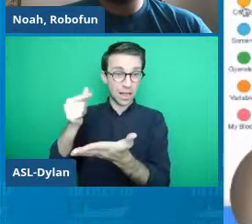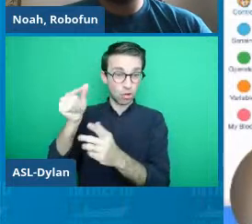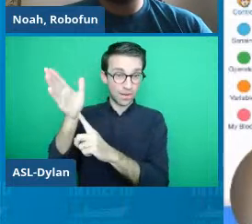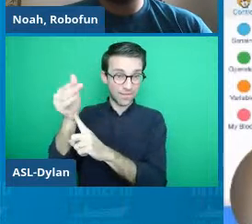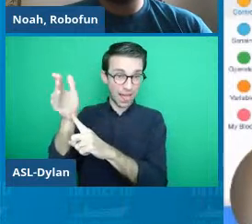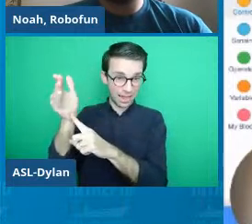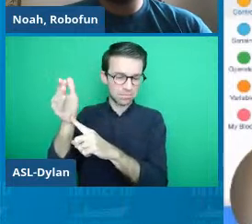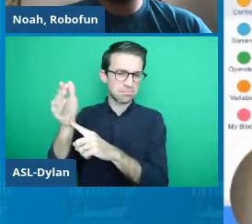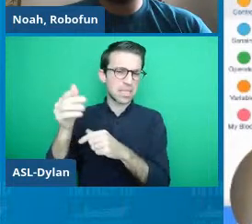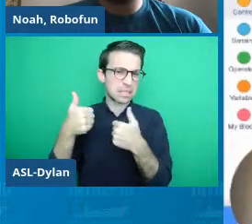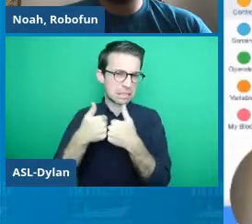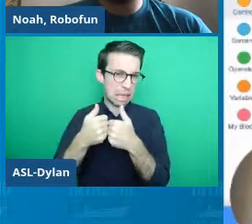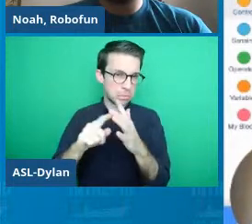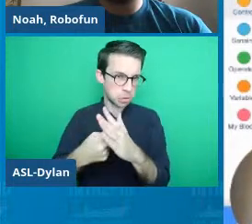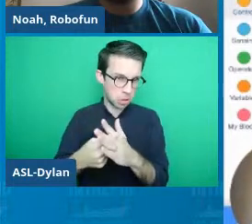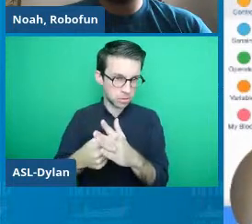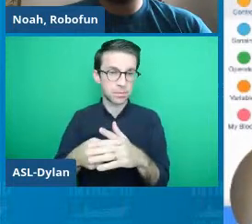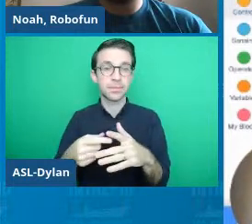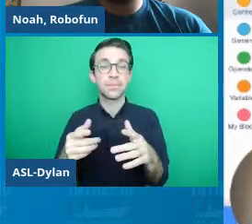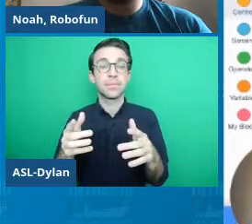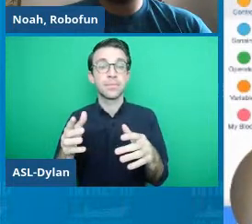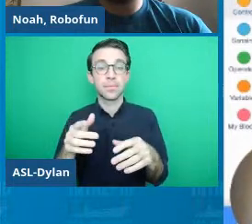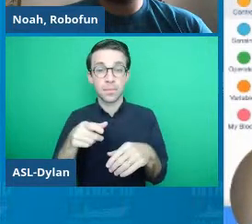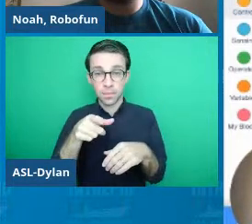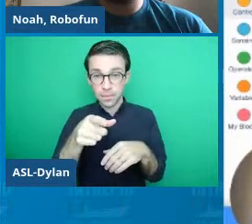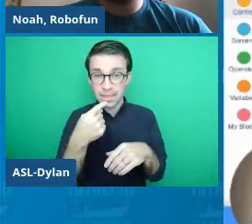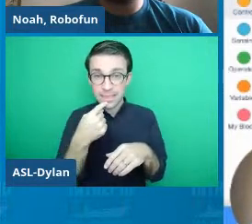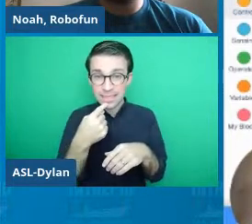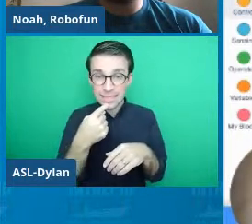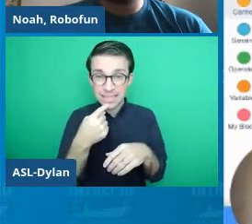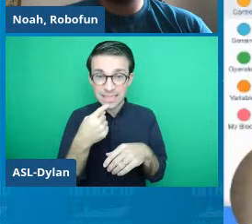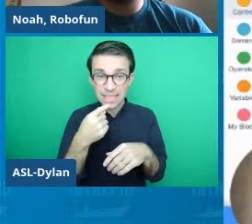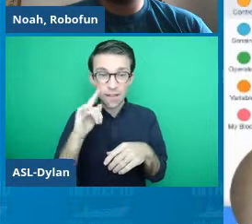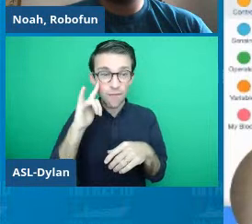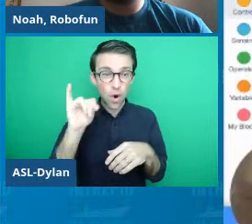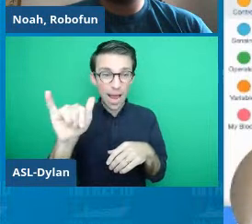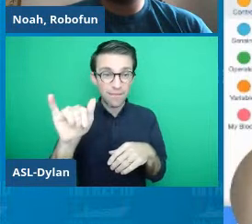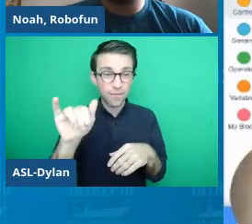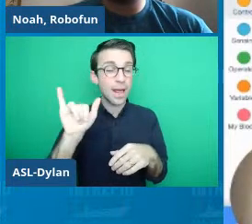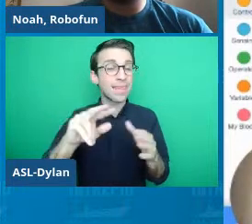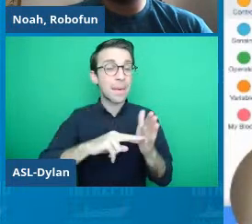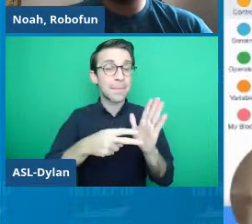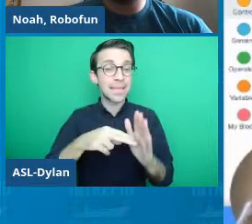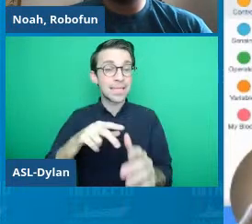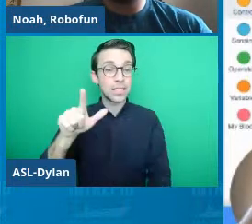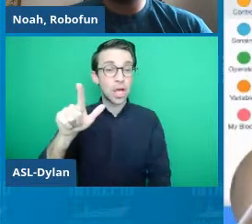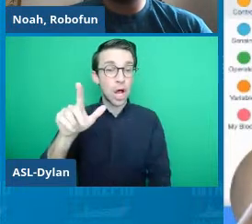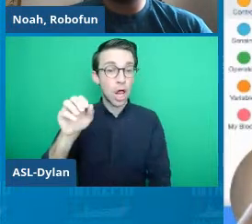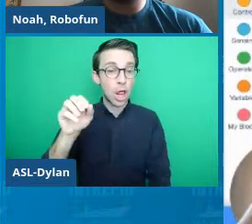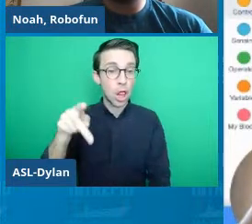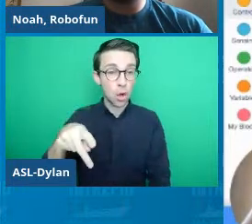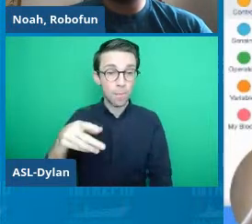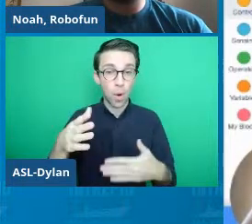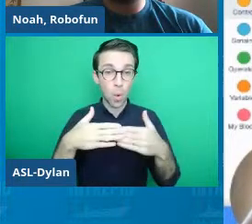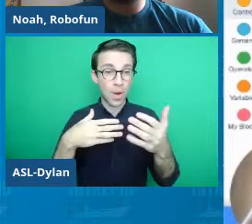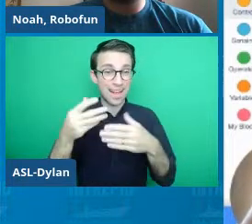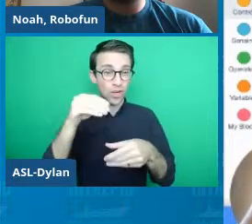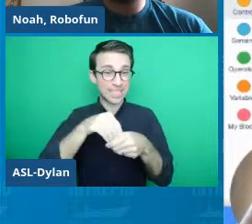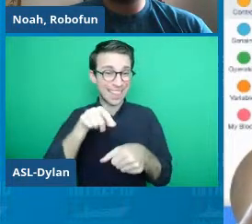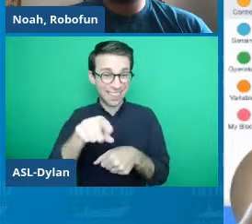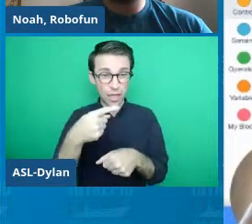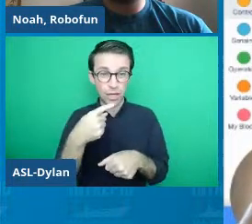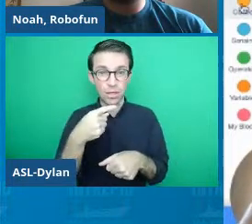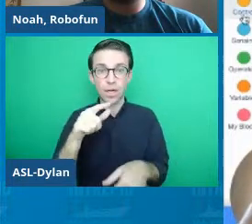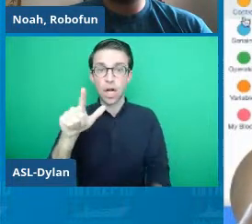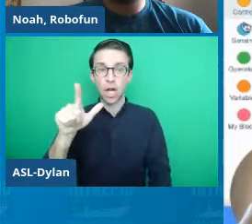game. I'm going to go to this code that says forever. That's a loop. That means anything inside of this will happen forever. I'm going to say